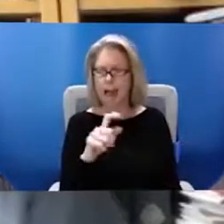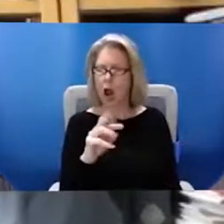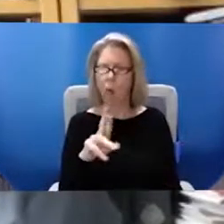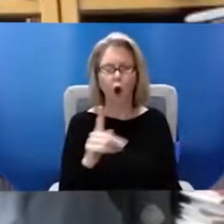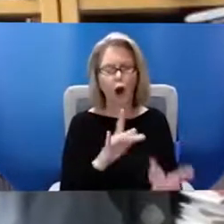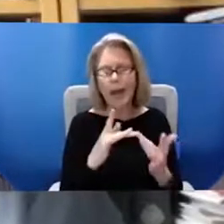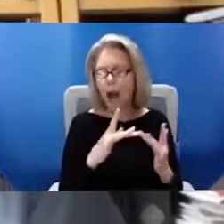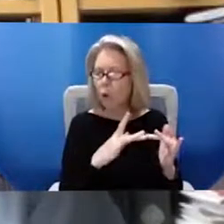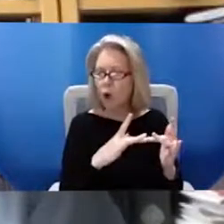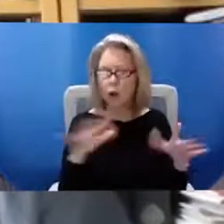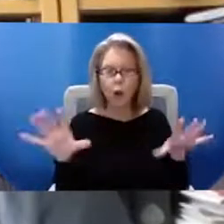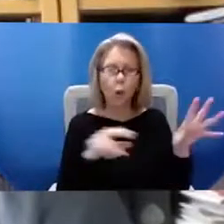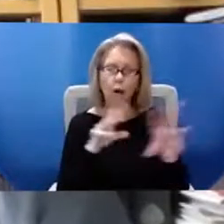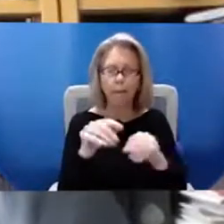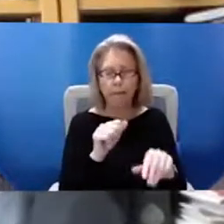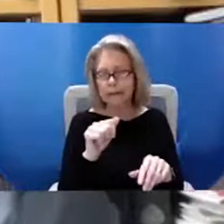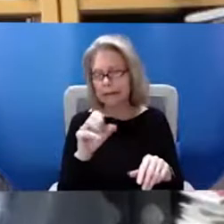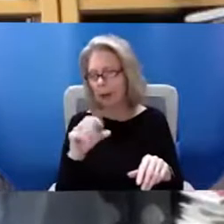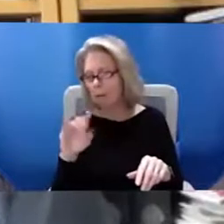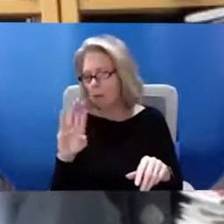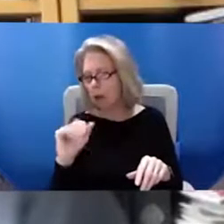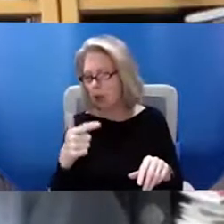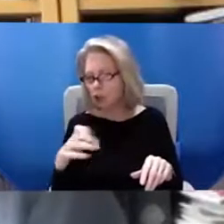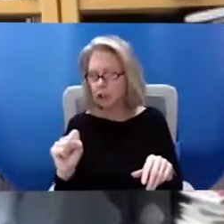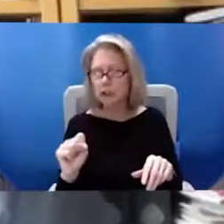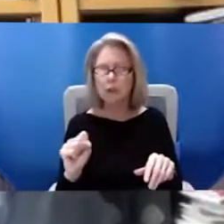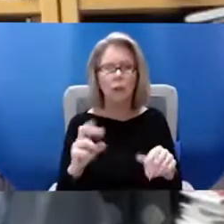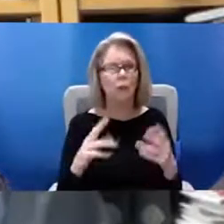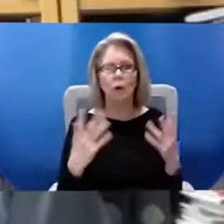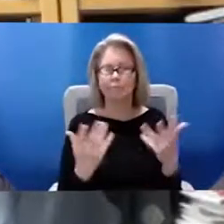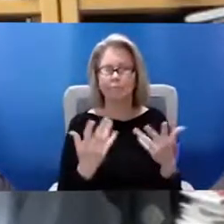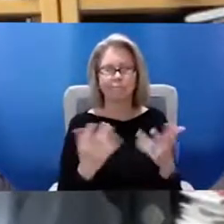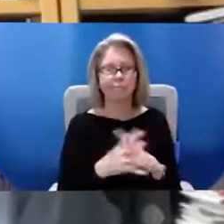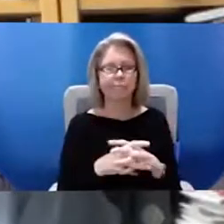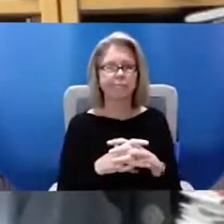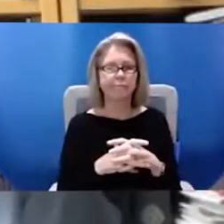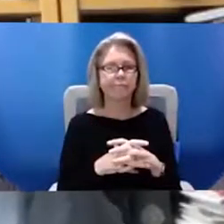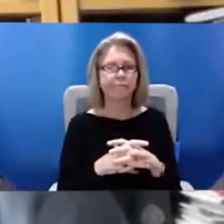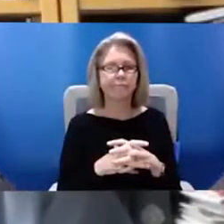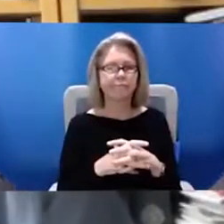networking or assemblages or producing